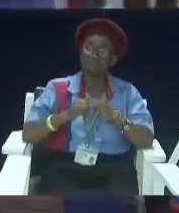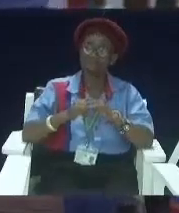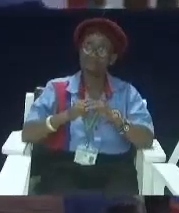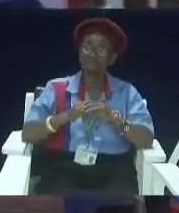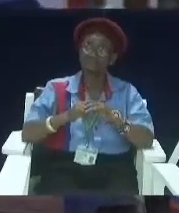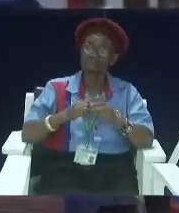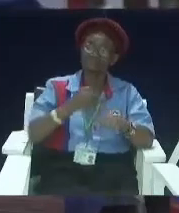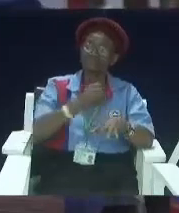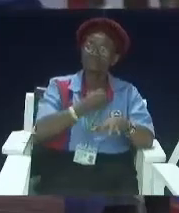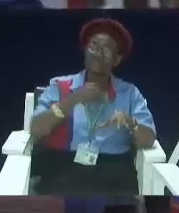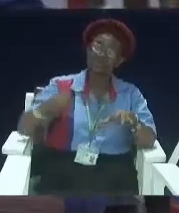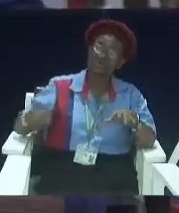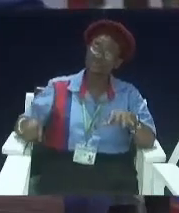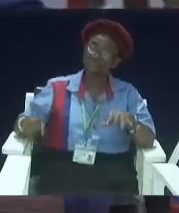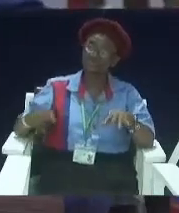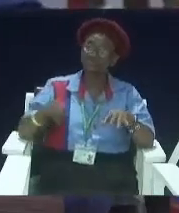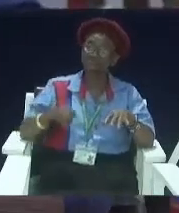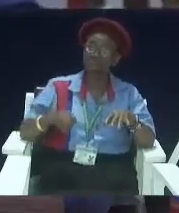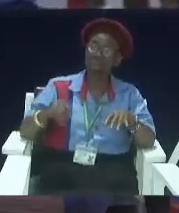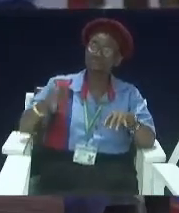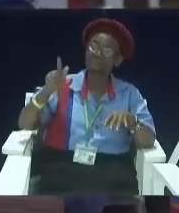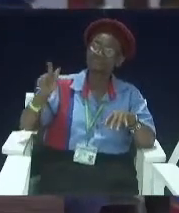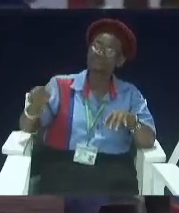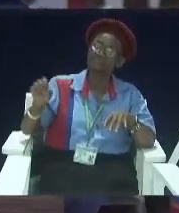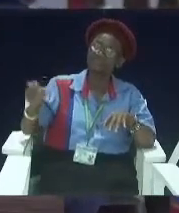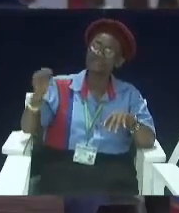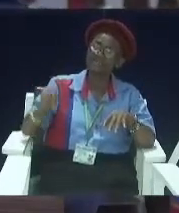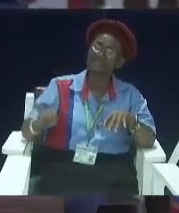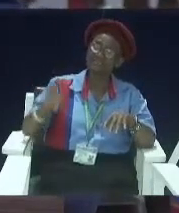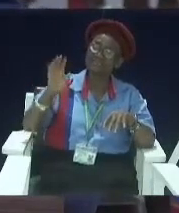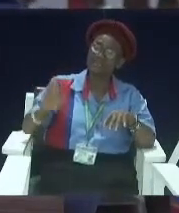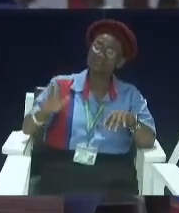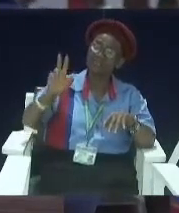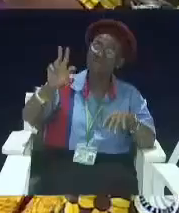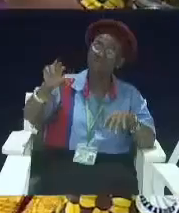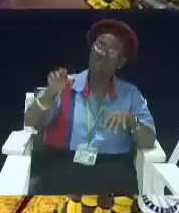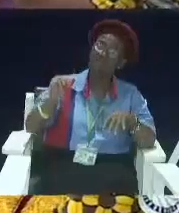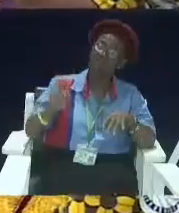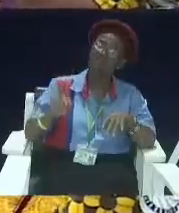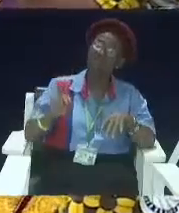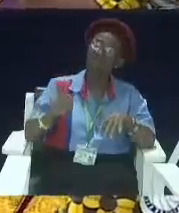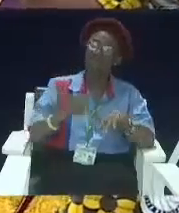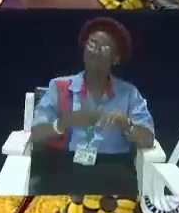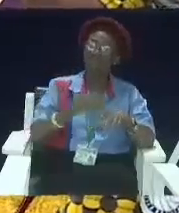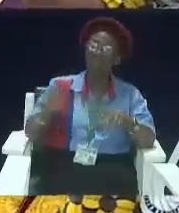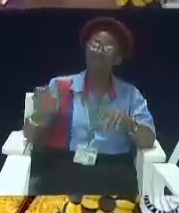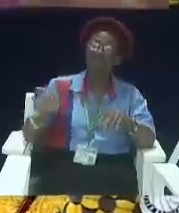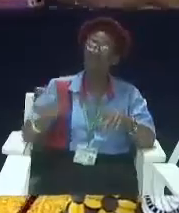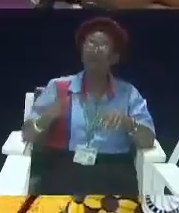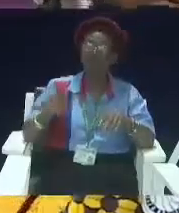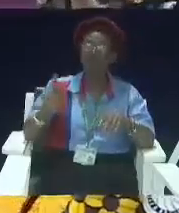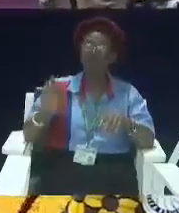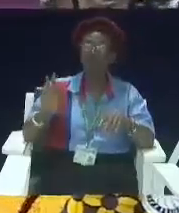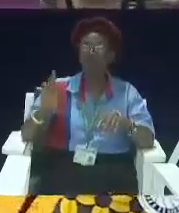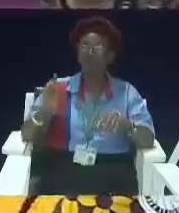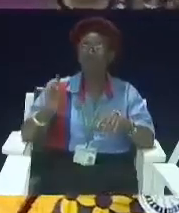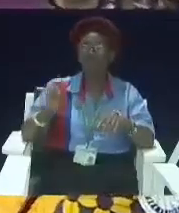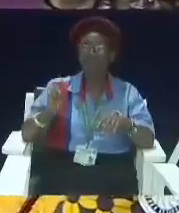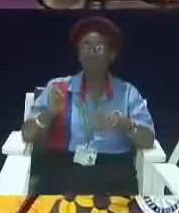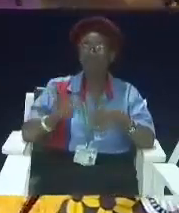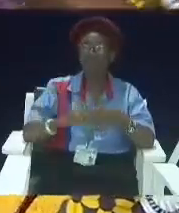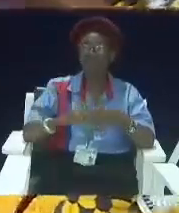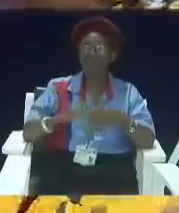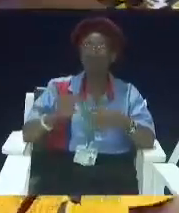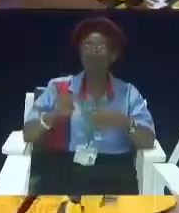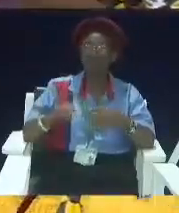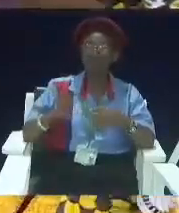Jacob. Genesis chapter 30, from verse 27 to 43. Genesis 30, 27